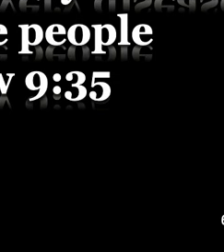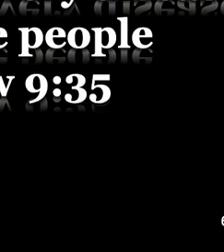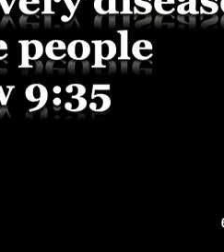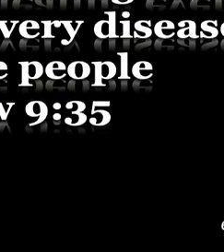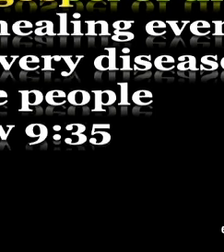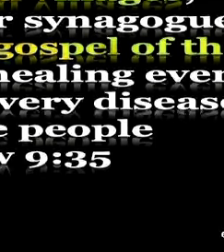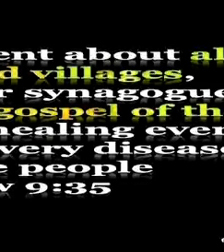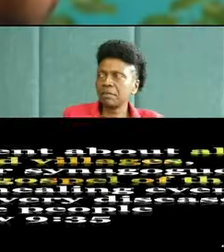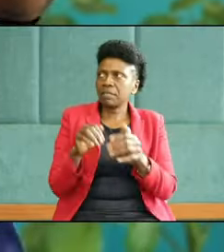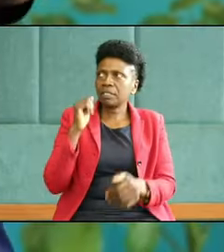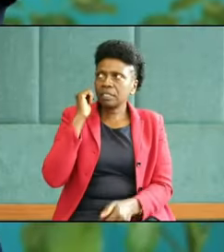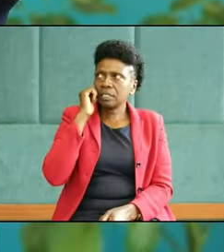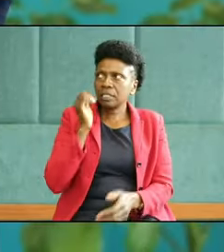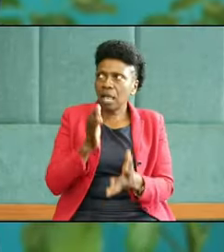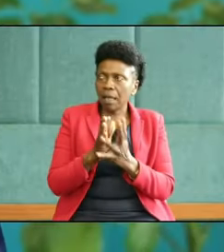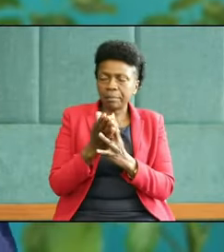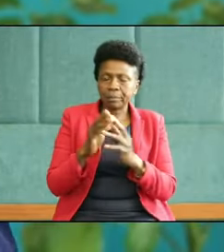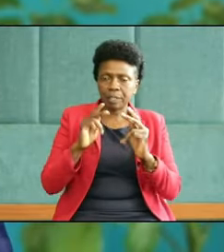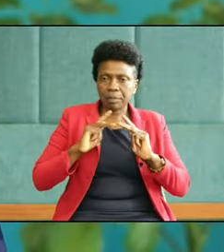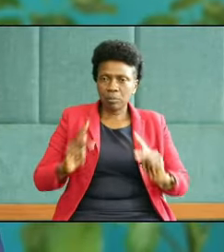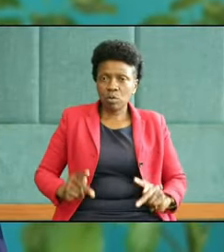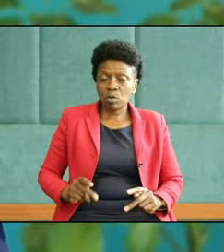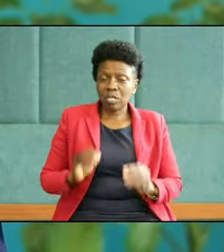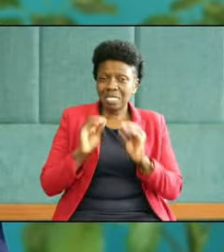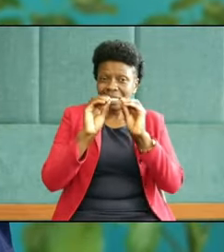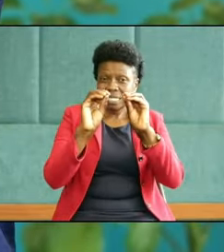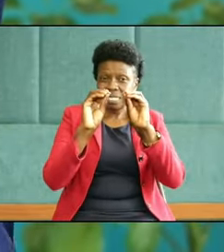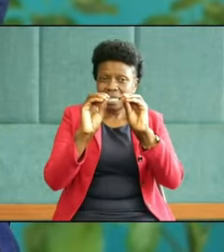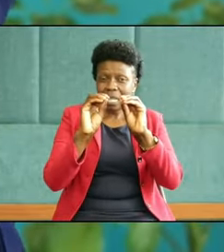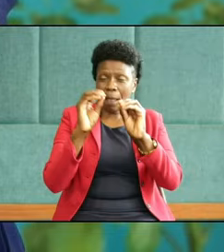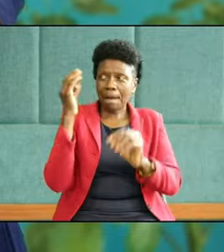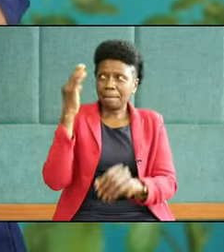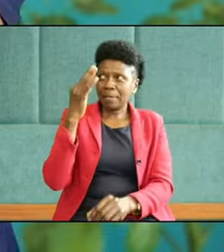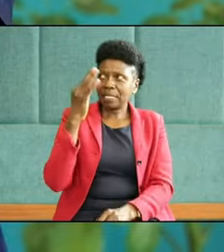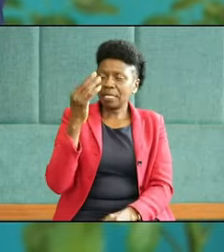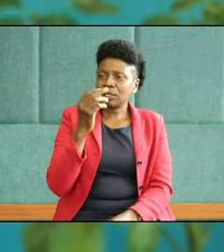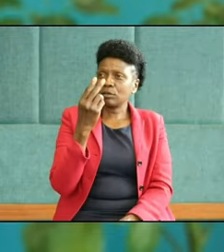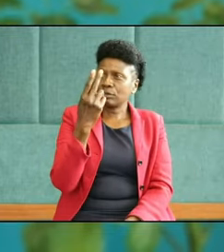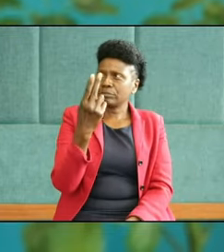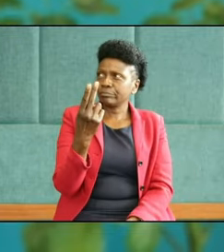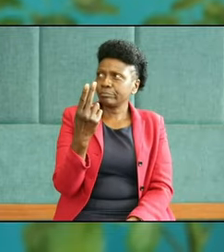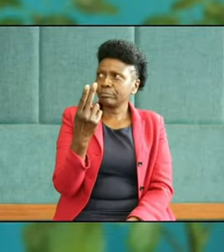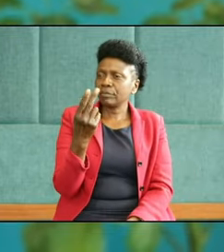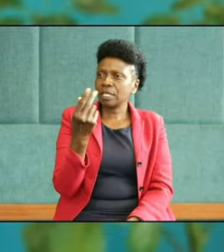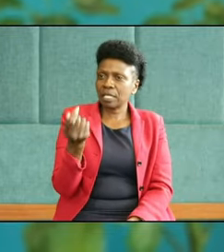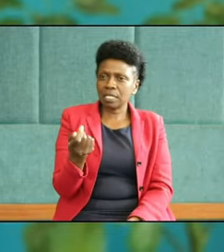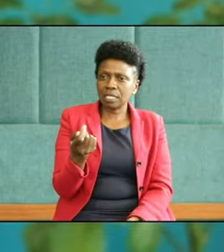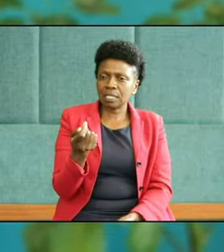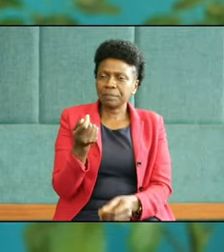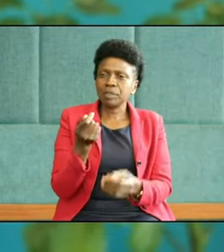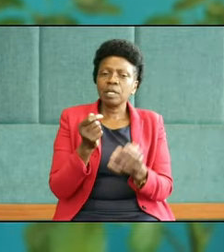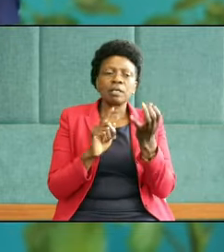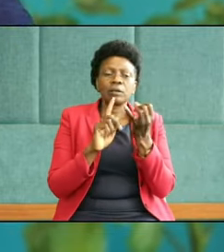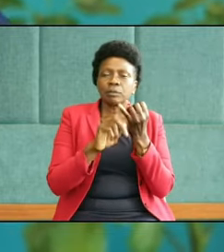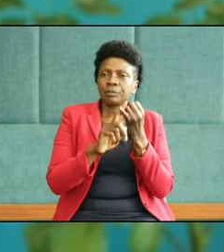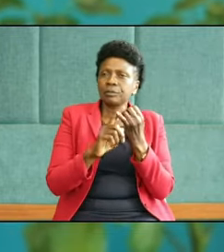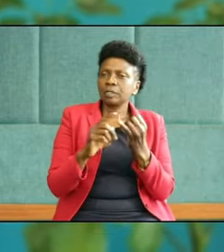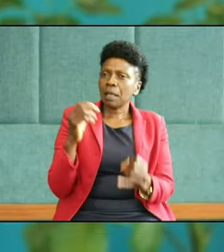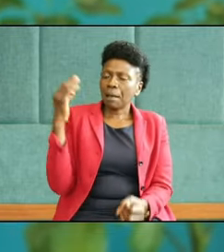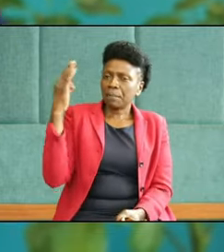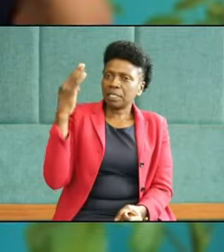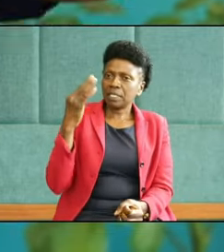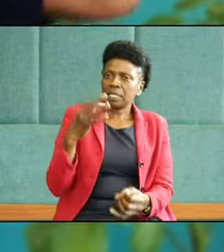doing? He was teaching. He was preaching. These were the two foremost. Healing is secondary as